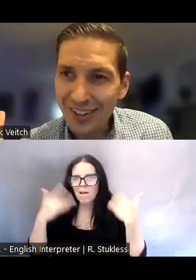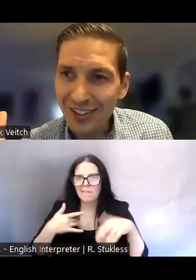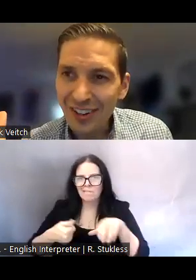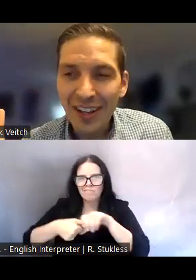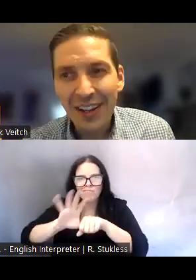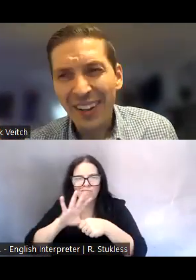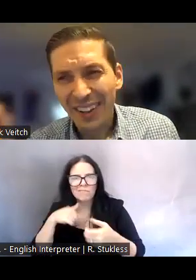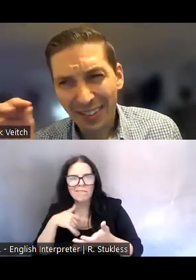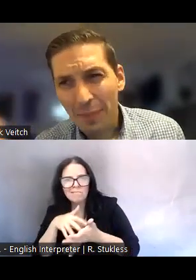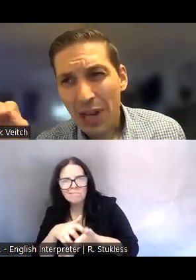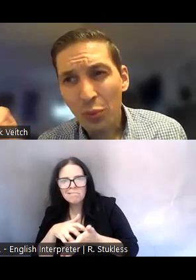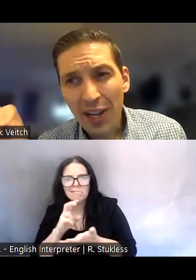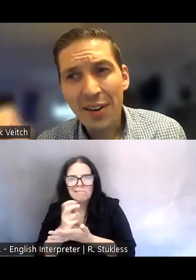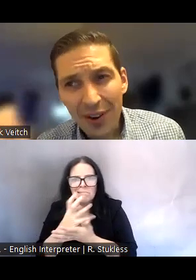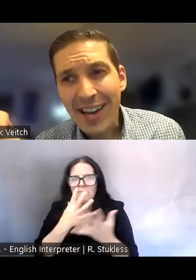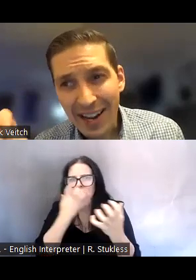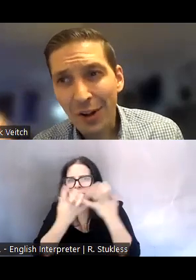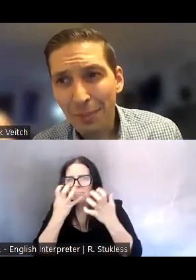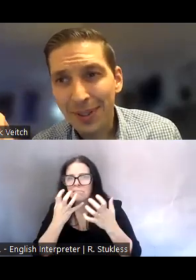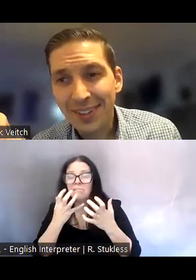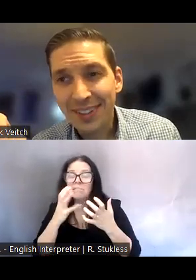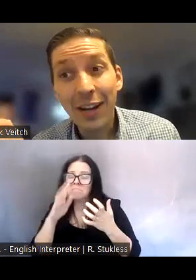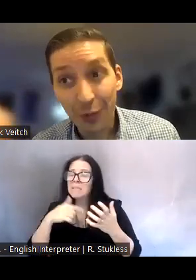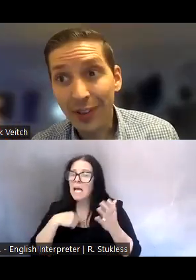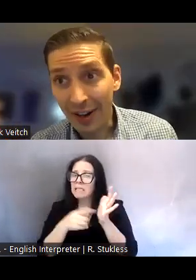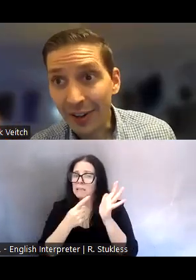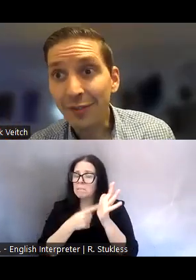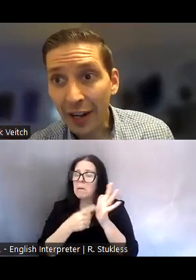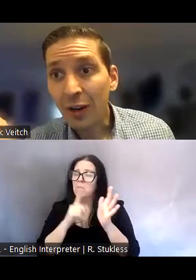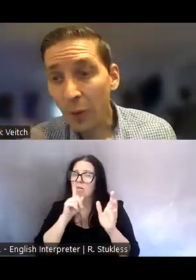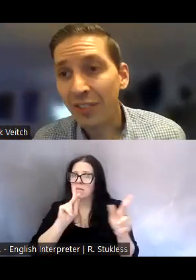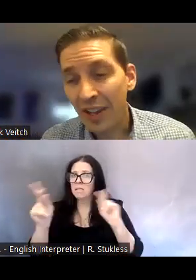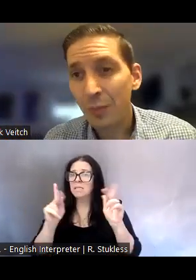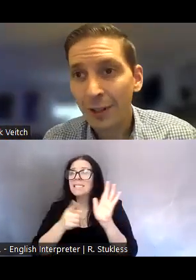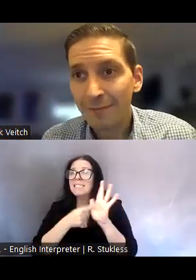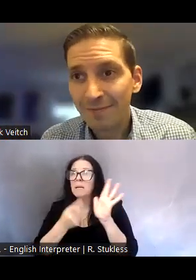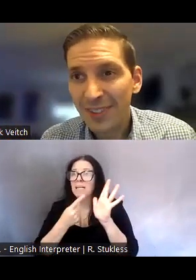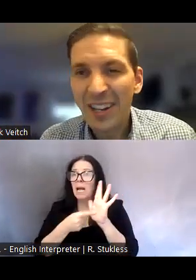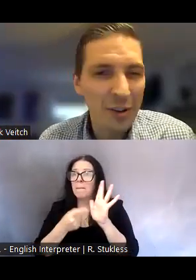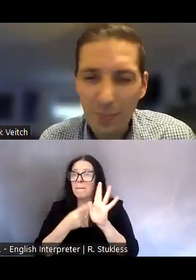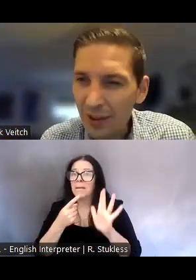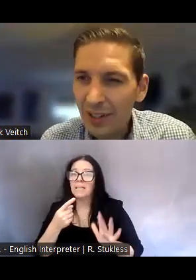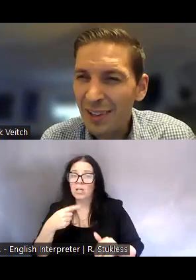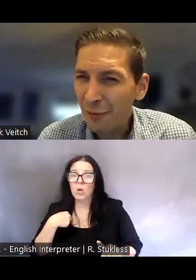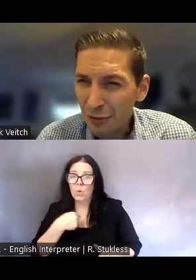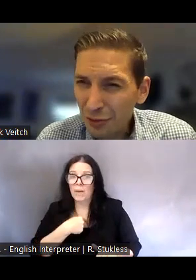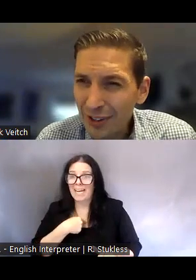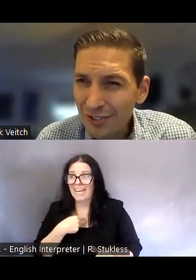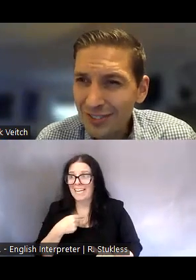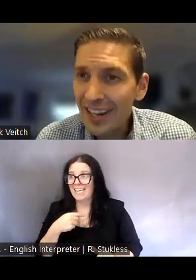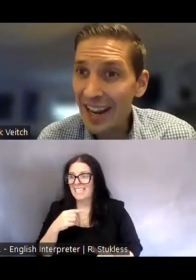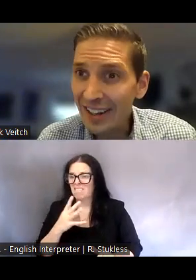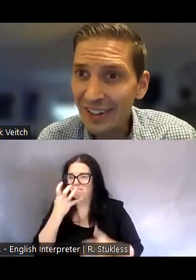other courses that I teach. Sometimes we can invite help in really uninviting ways, can't we? That irritability,